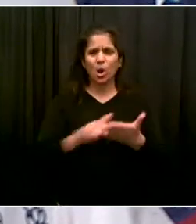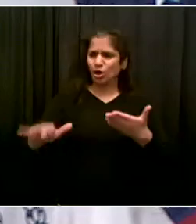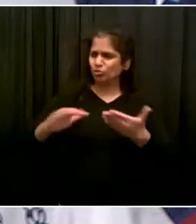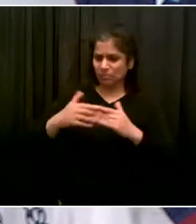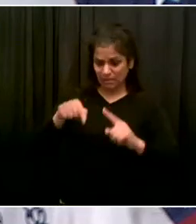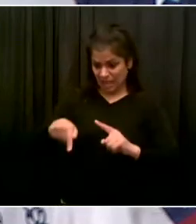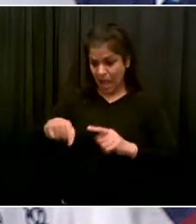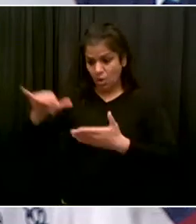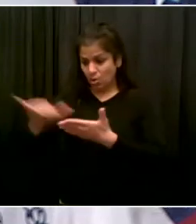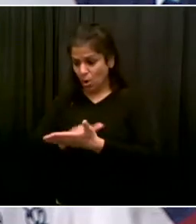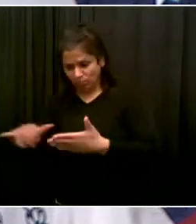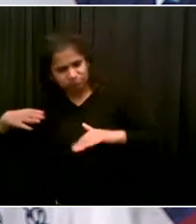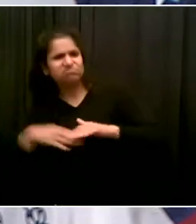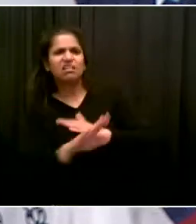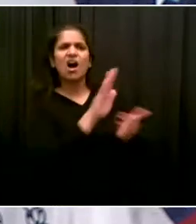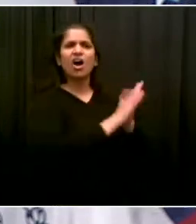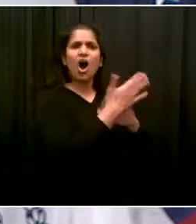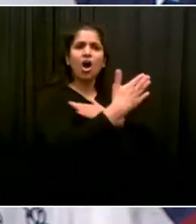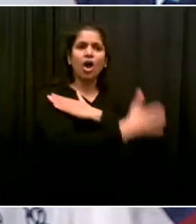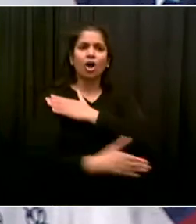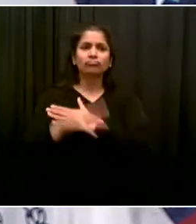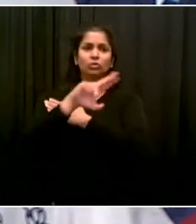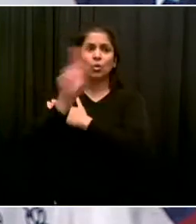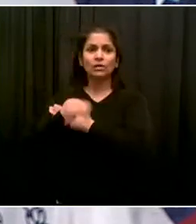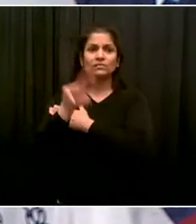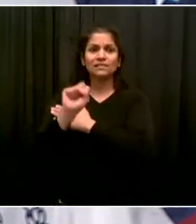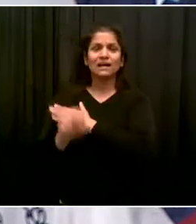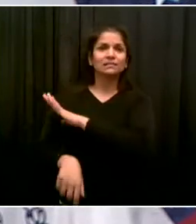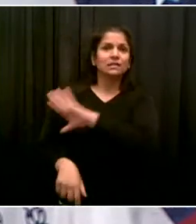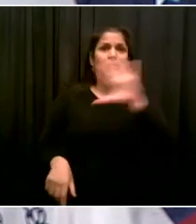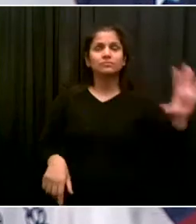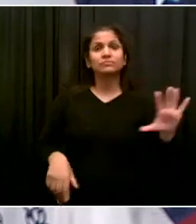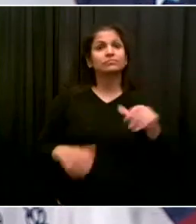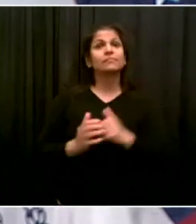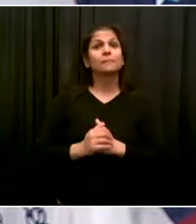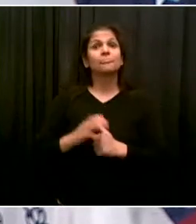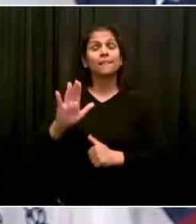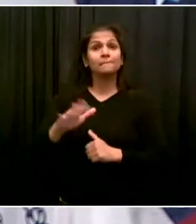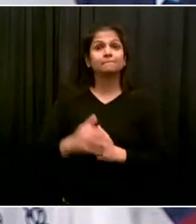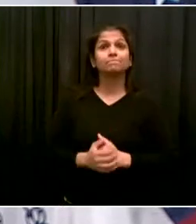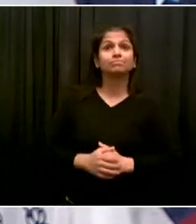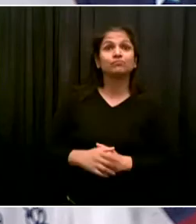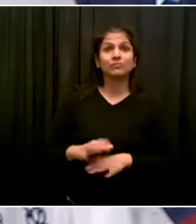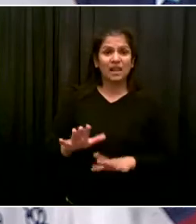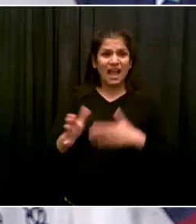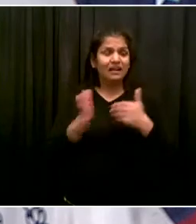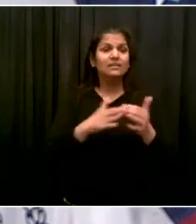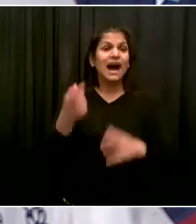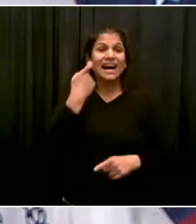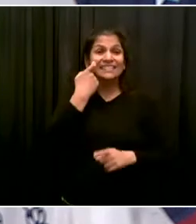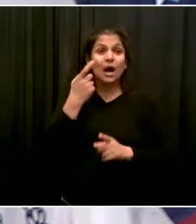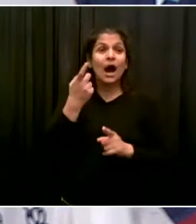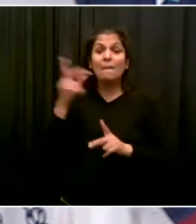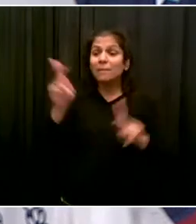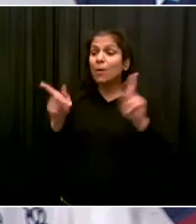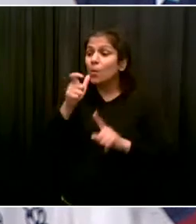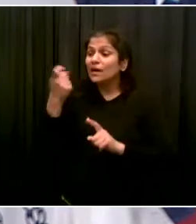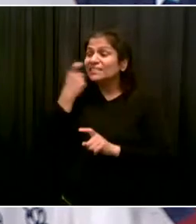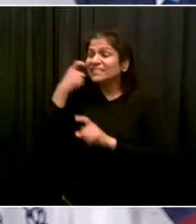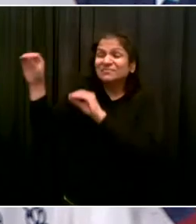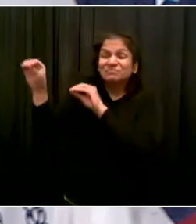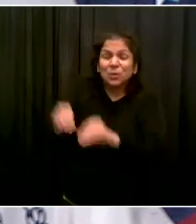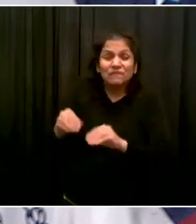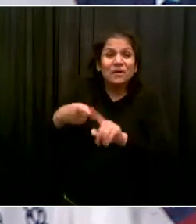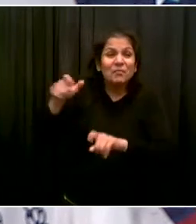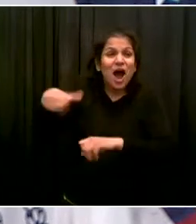wonder, how did they have the kind of the hope, the energy, the faith to come thousands and thousands of miles away across the